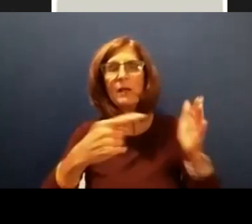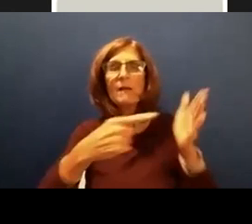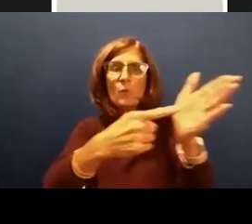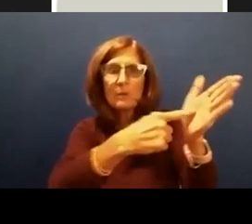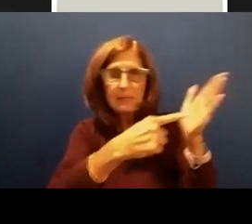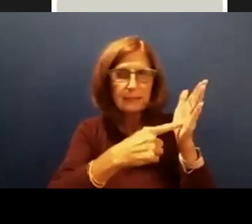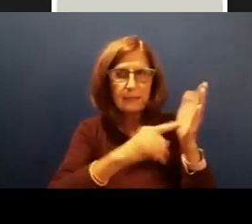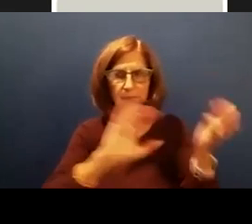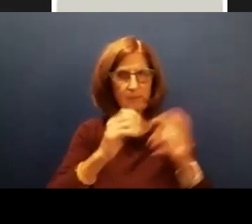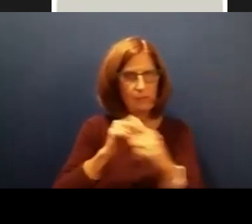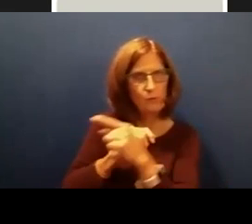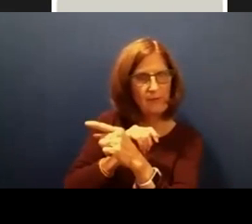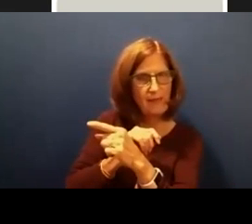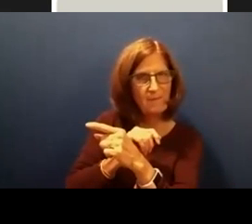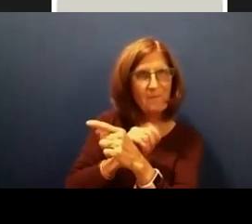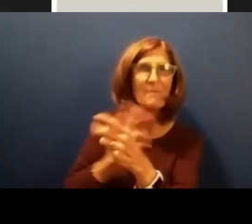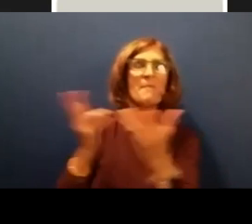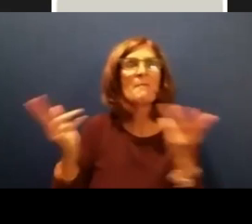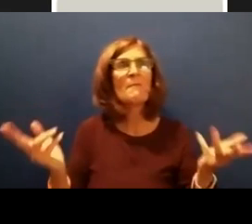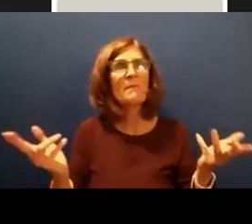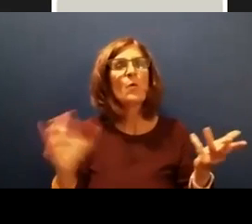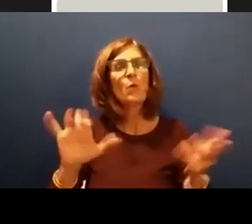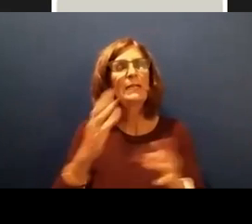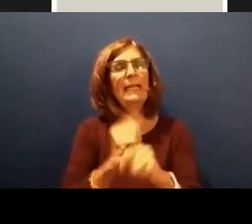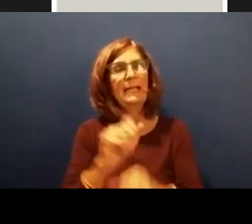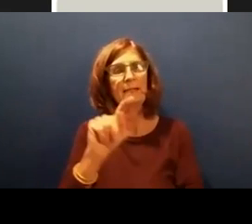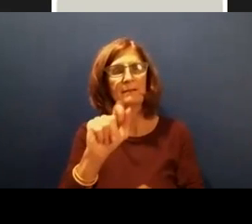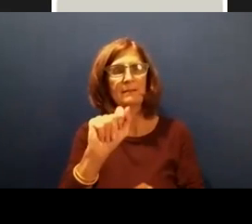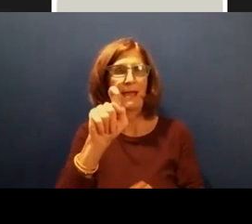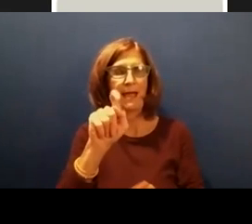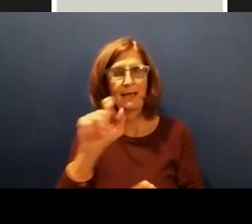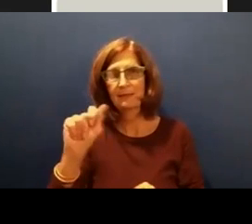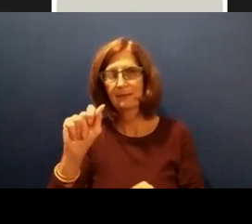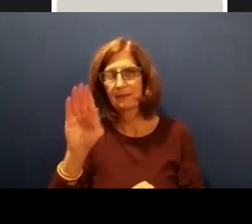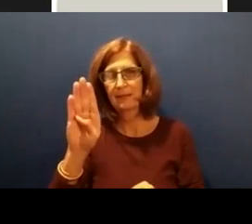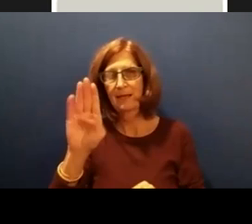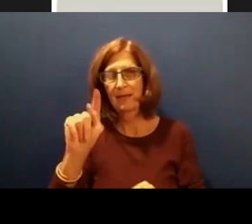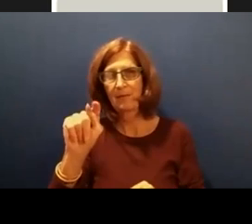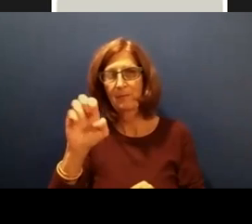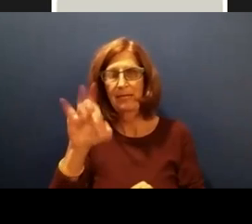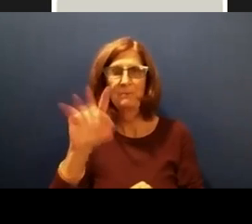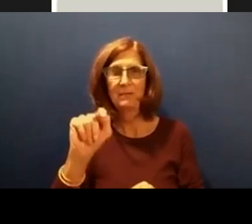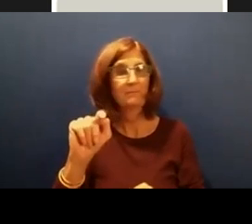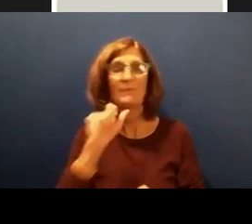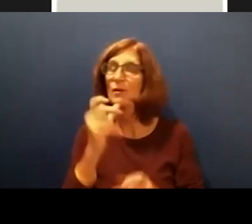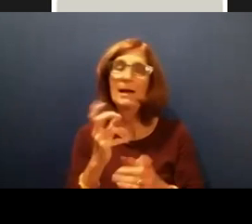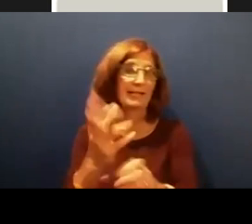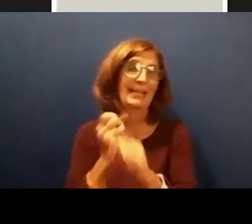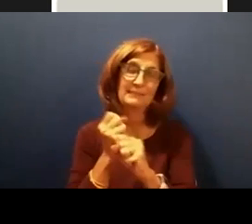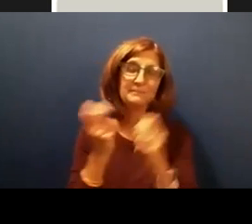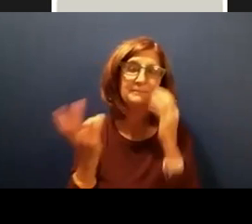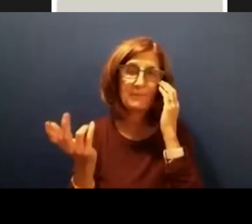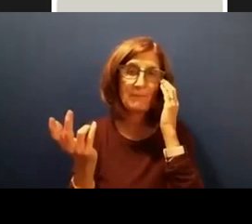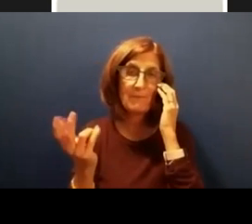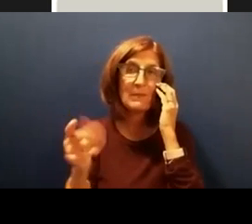would be seeking and would get a tax abatement. They're not getting a tax abatement here. This is something that they are kind of taking on their